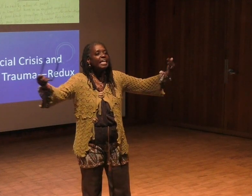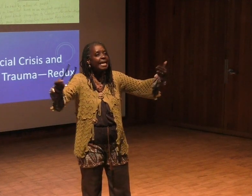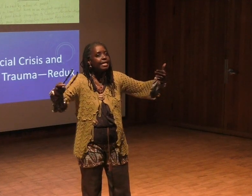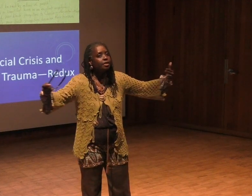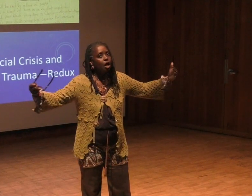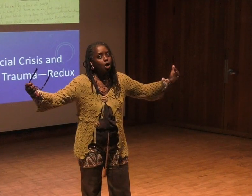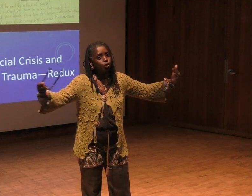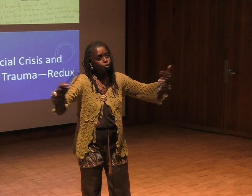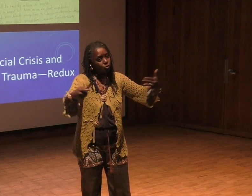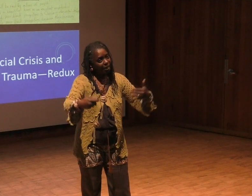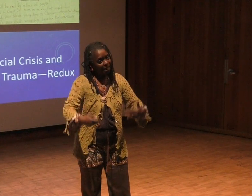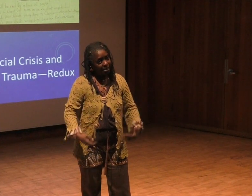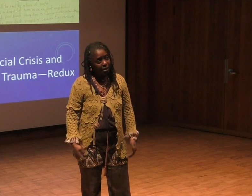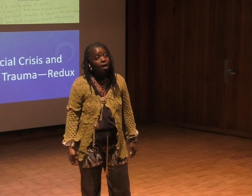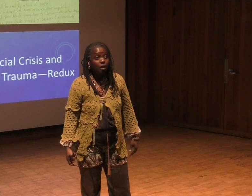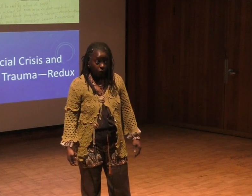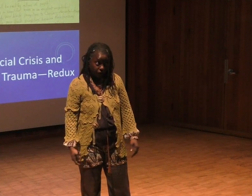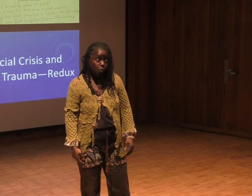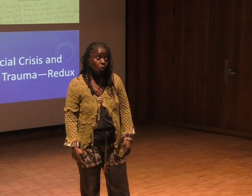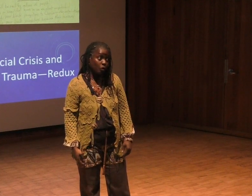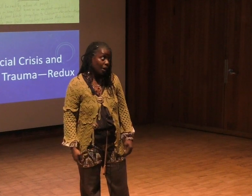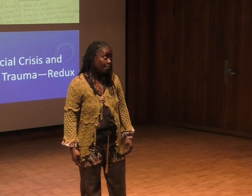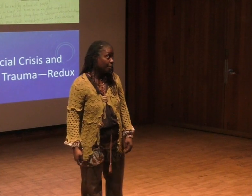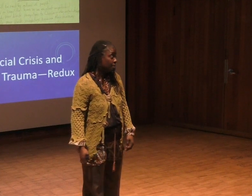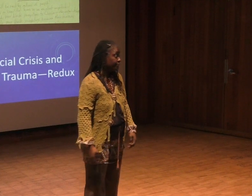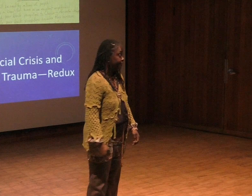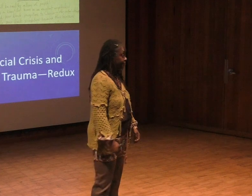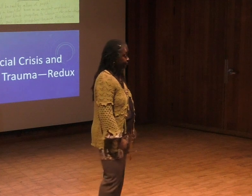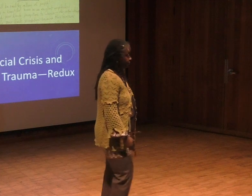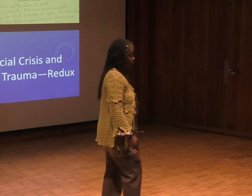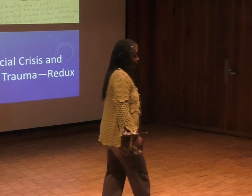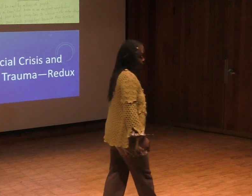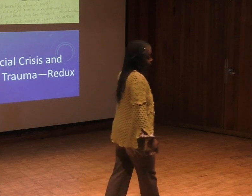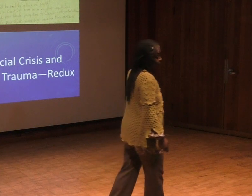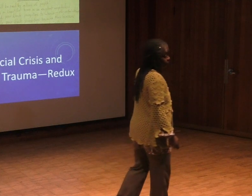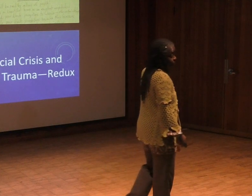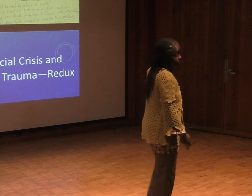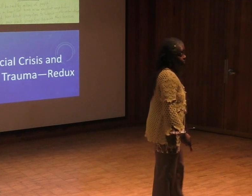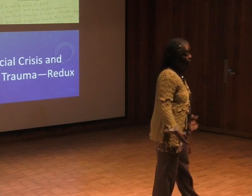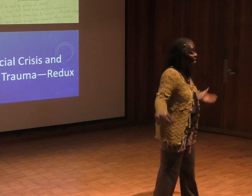Hashtag kindred. Look the word up.